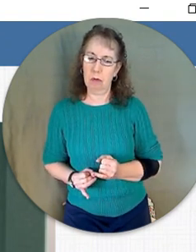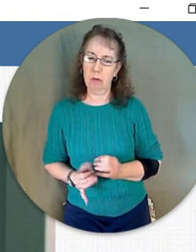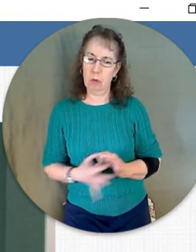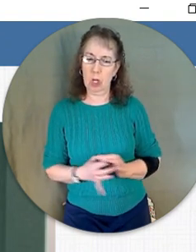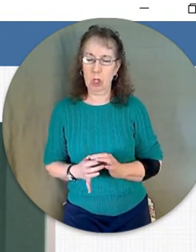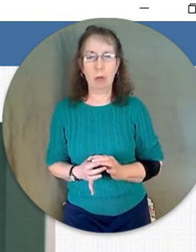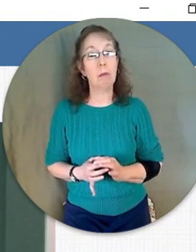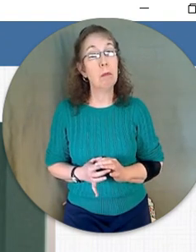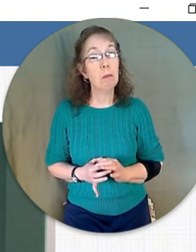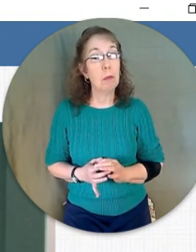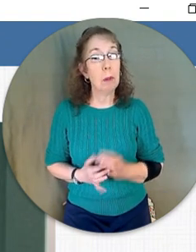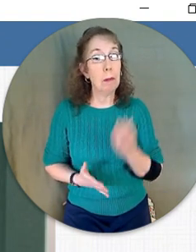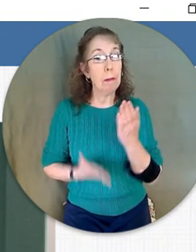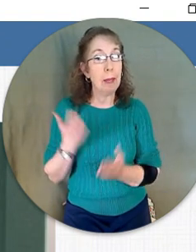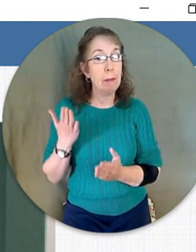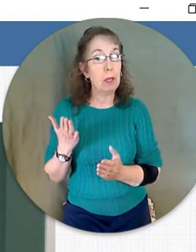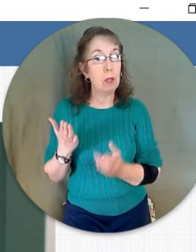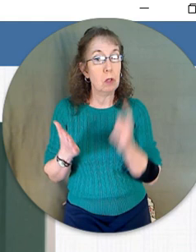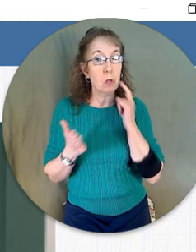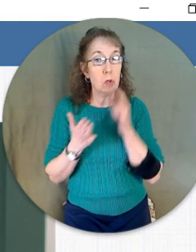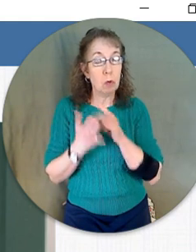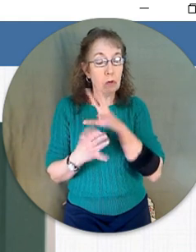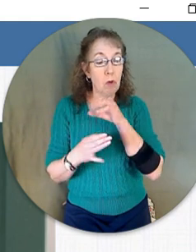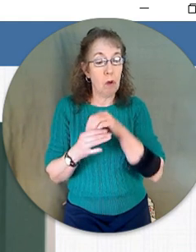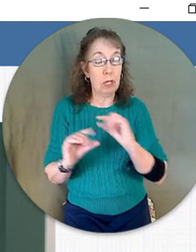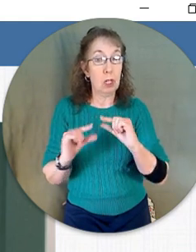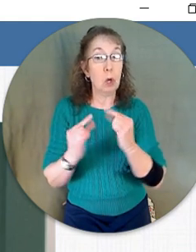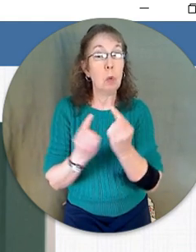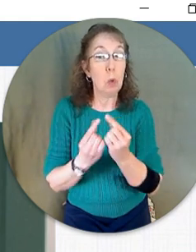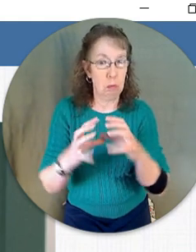relationships. But then you might find yourself as part of a group